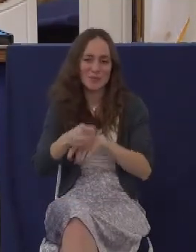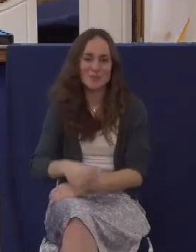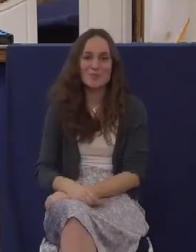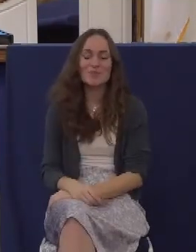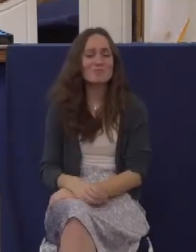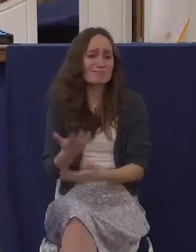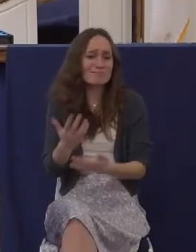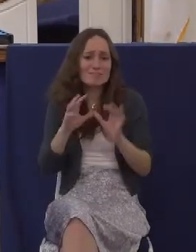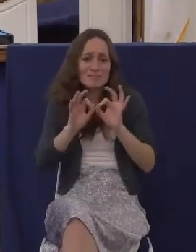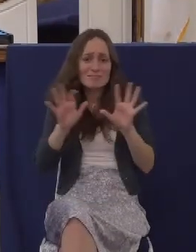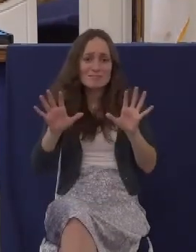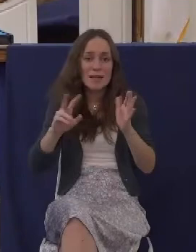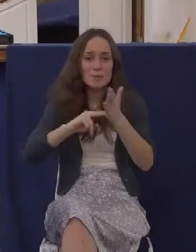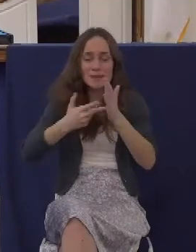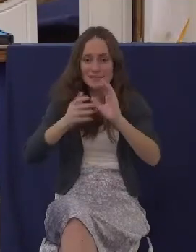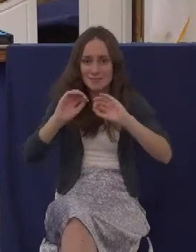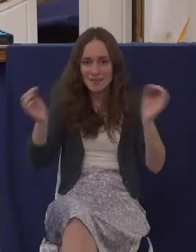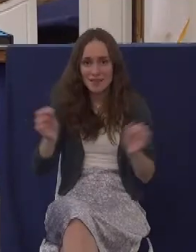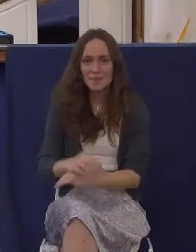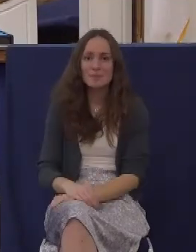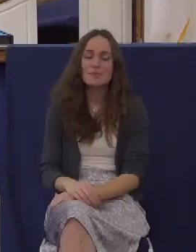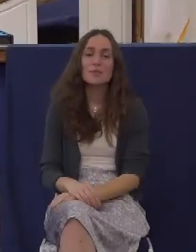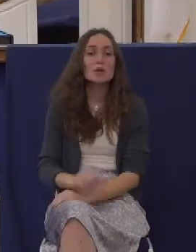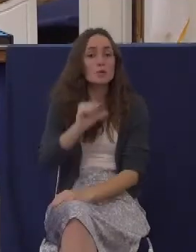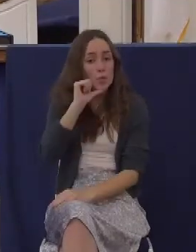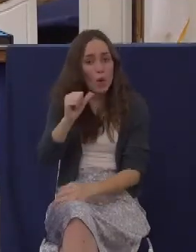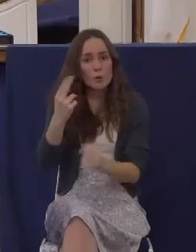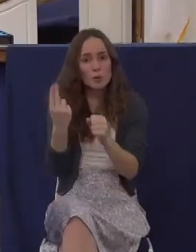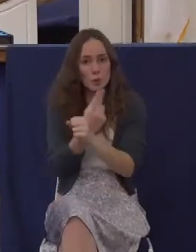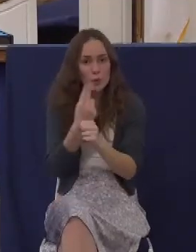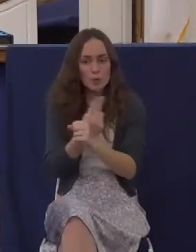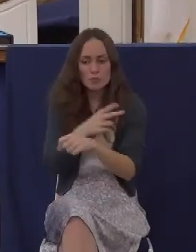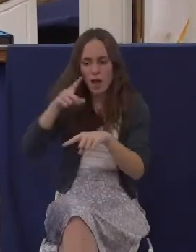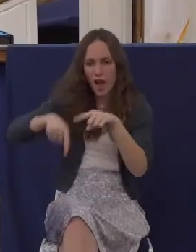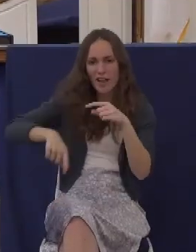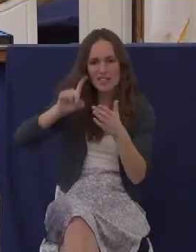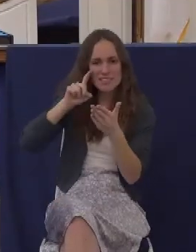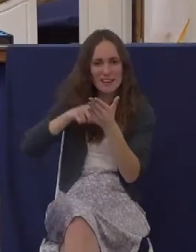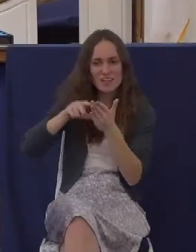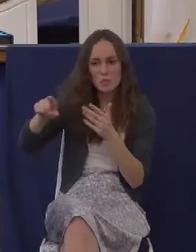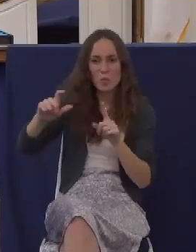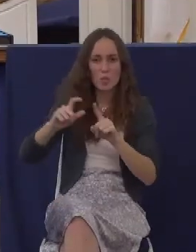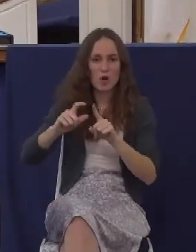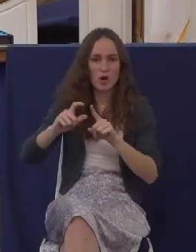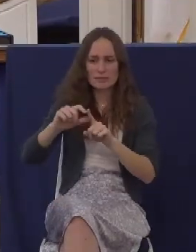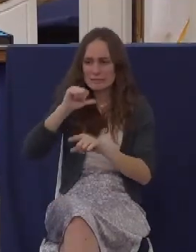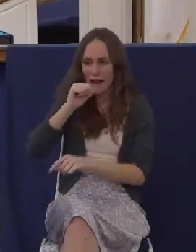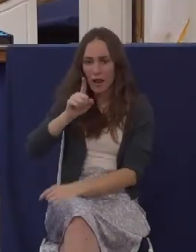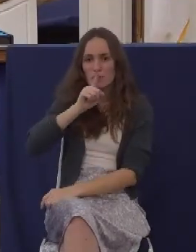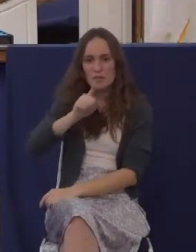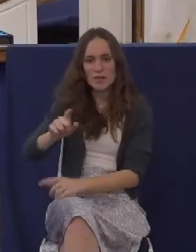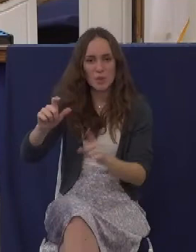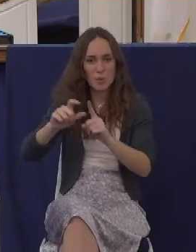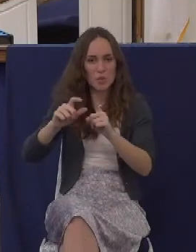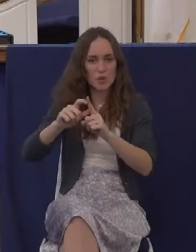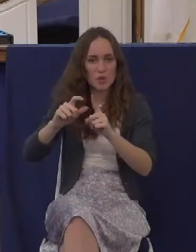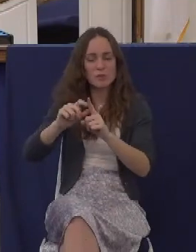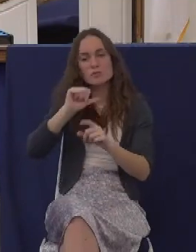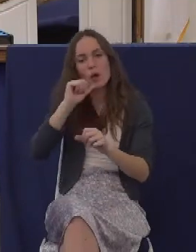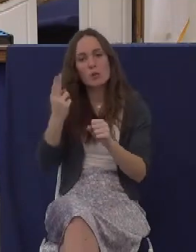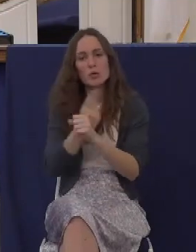Doesn't mean anything. Don't use unintelligible words. Don't use